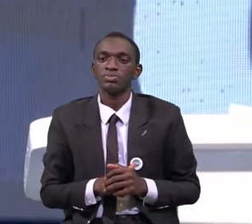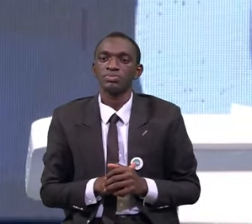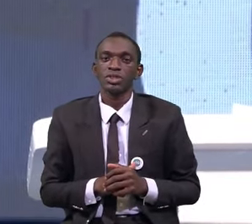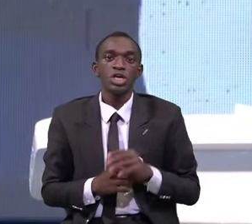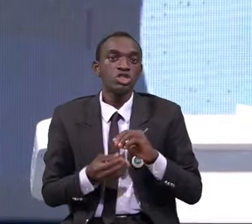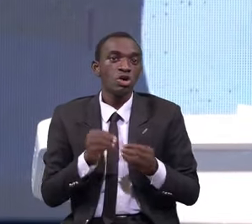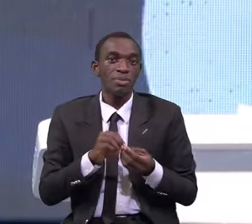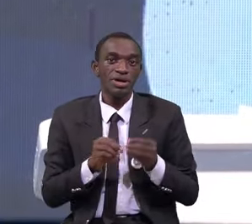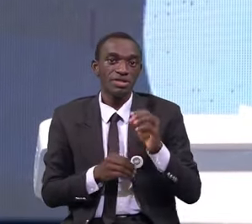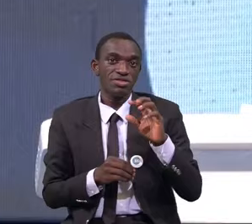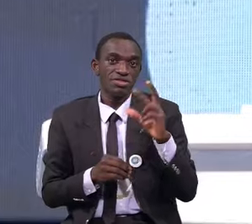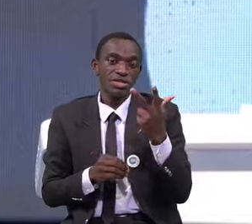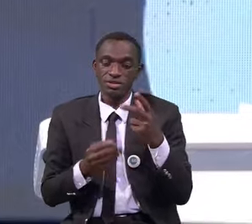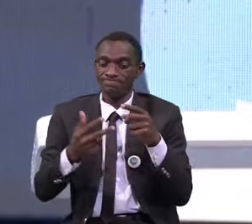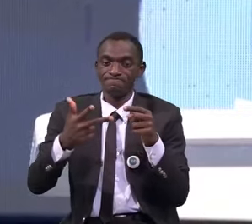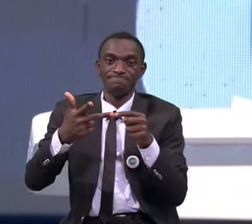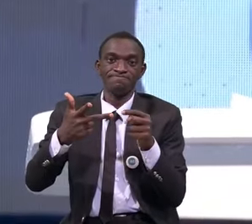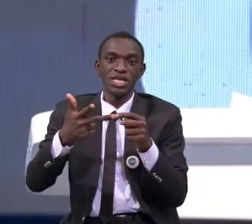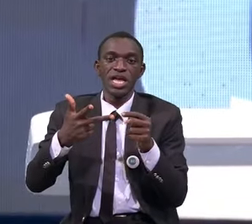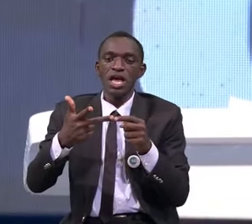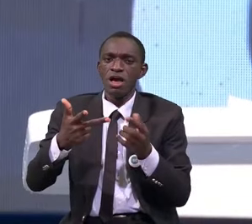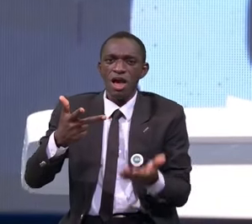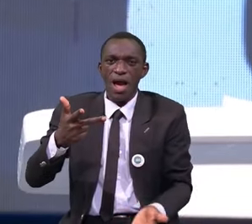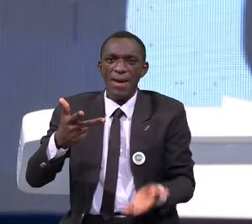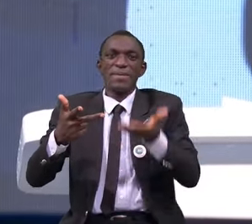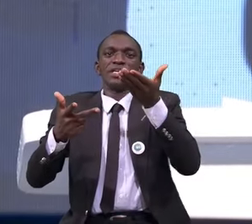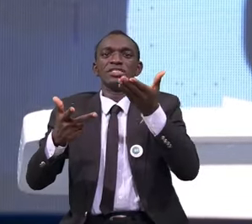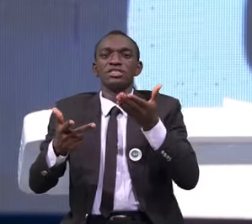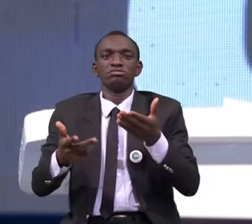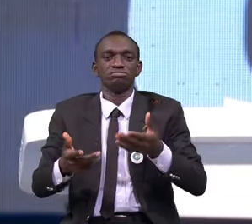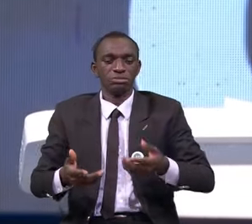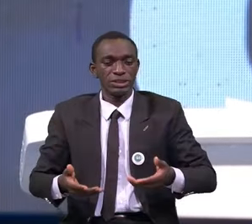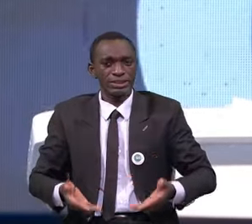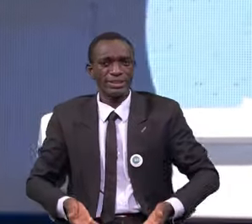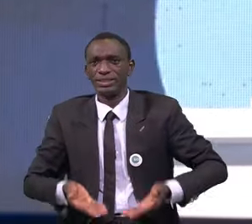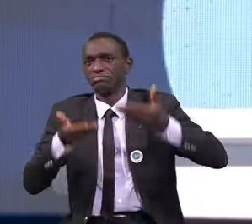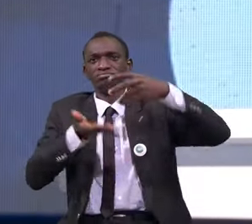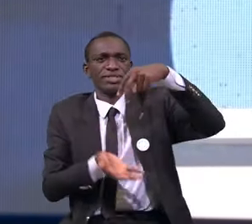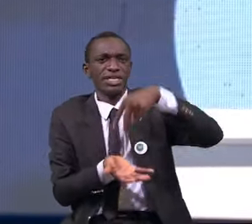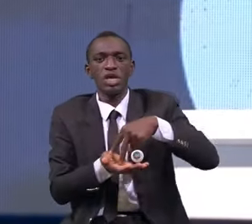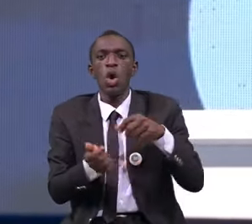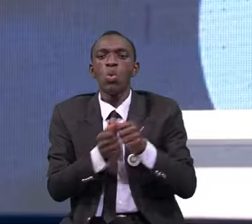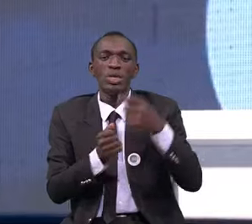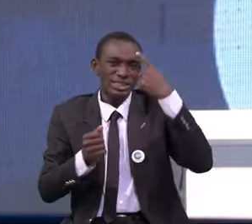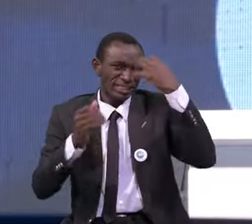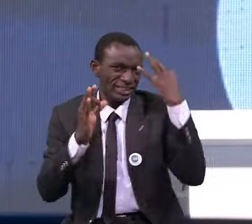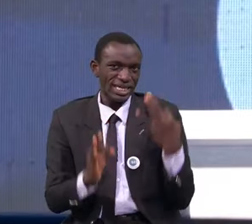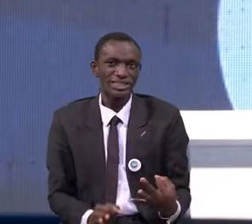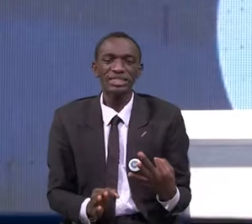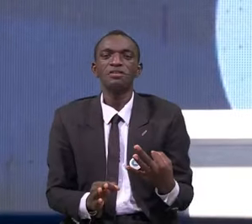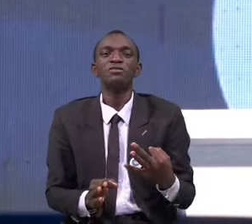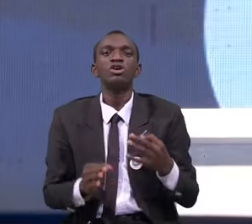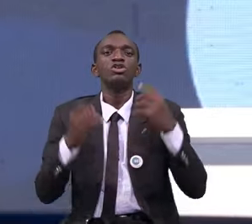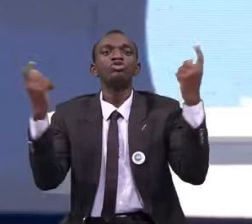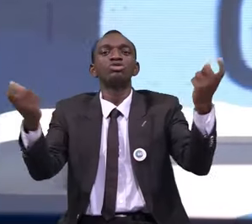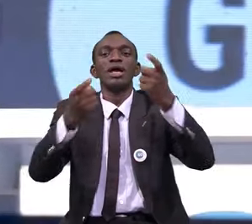Number three, arising with decisive triumph by the divine